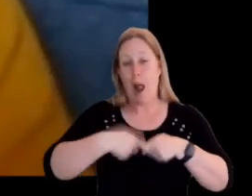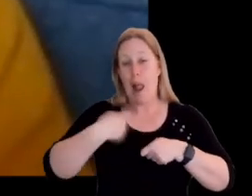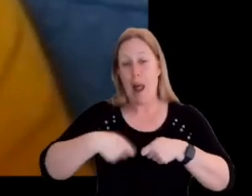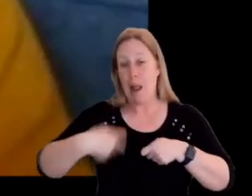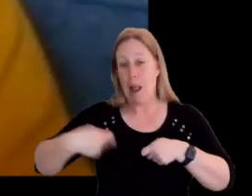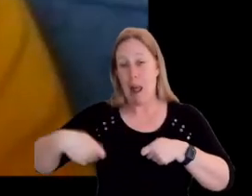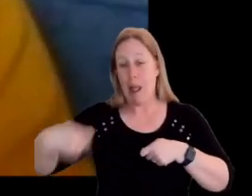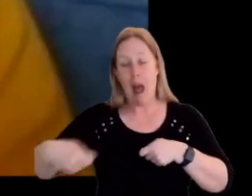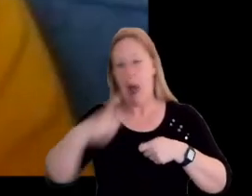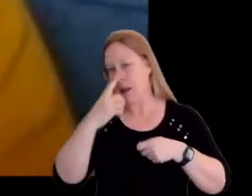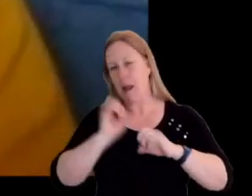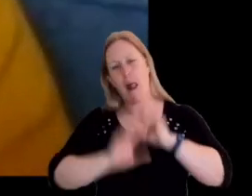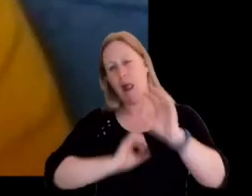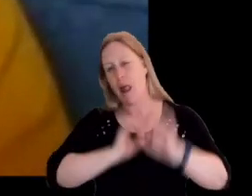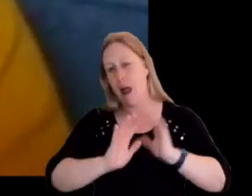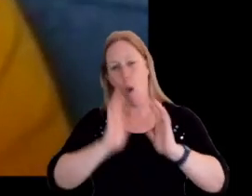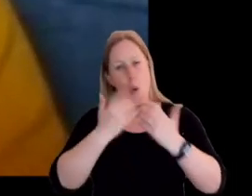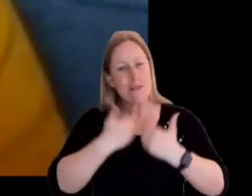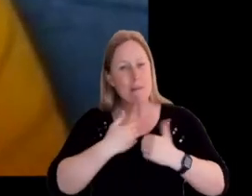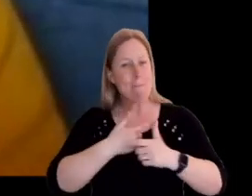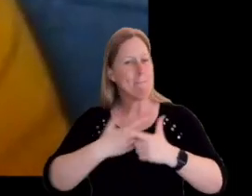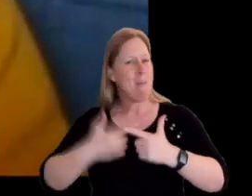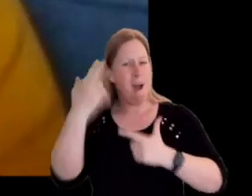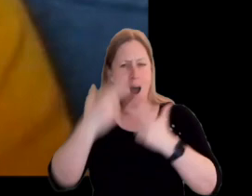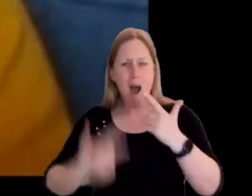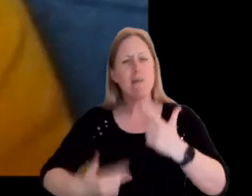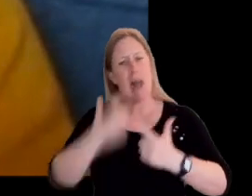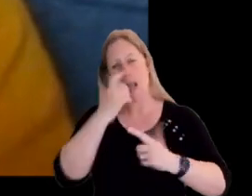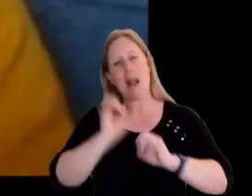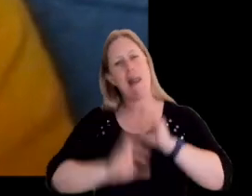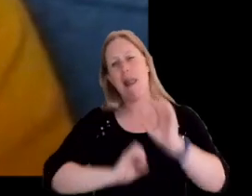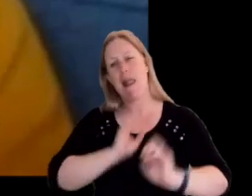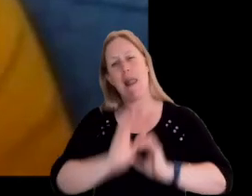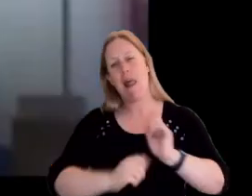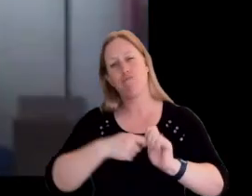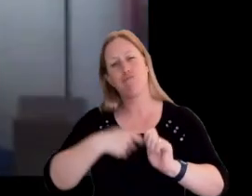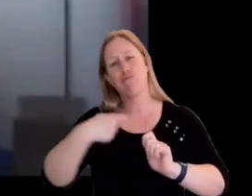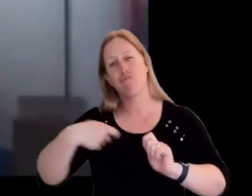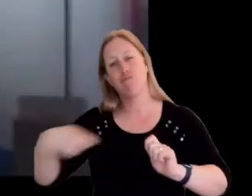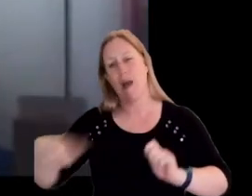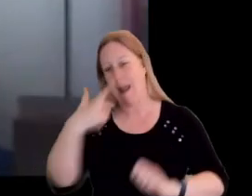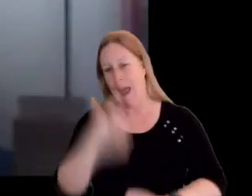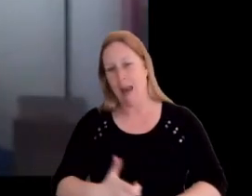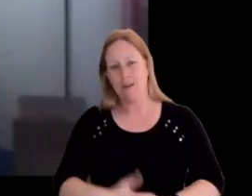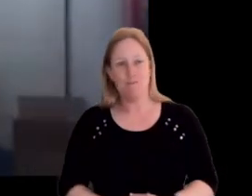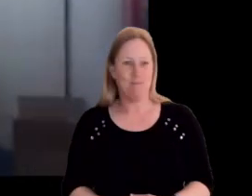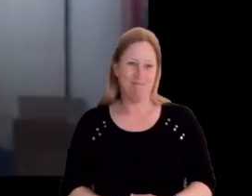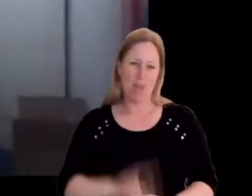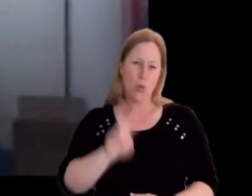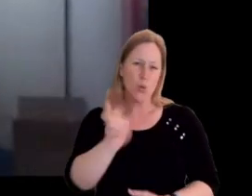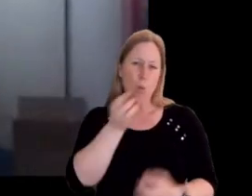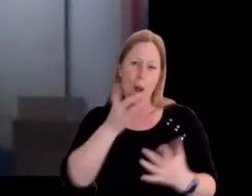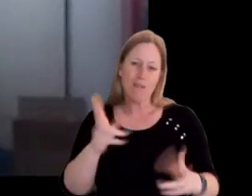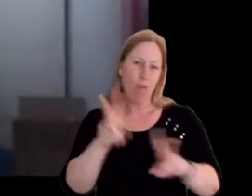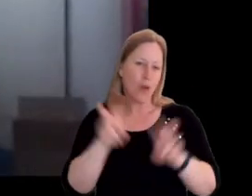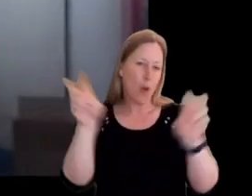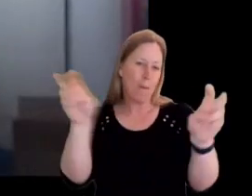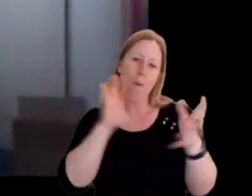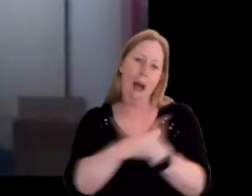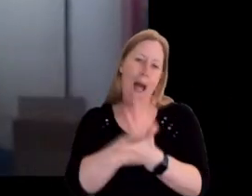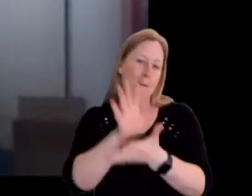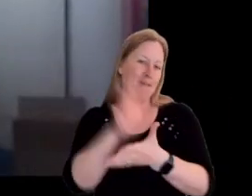home, especially about autism and art. Well, these are two wonderful topics, and we're so happy to have you